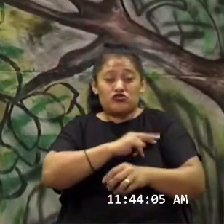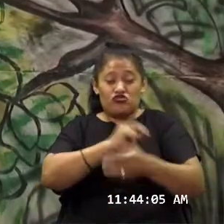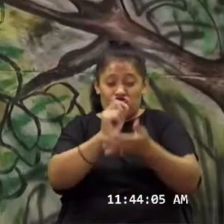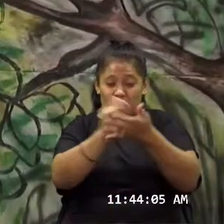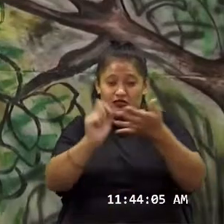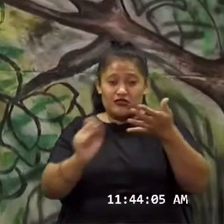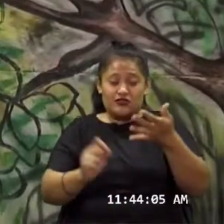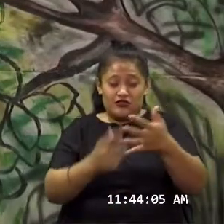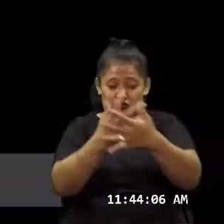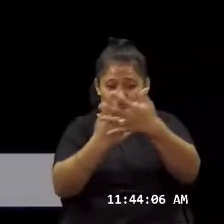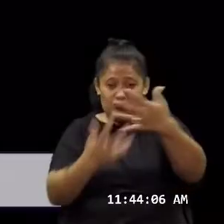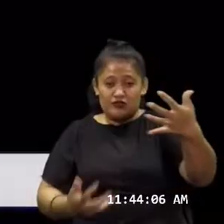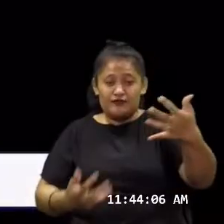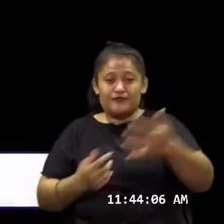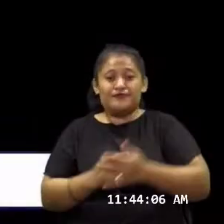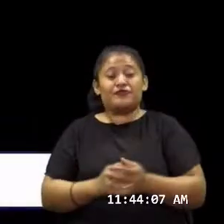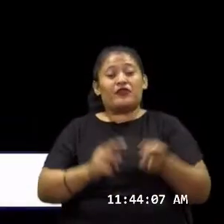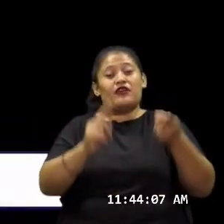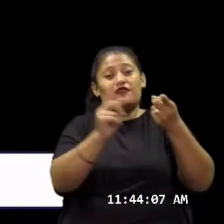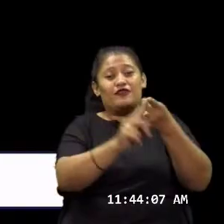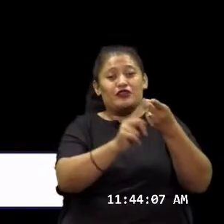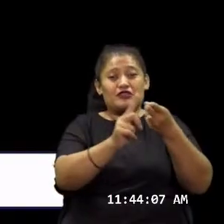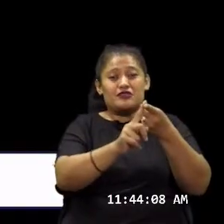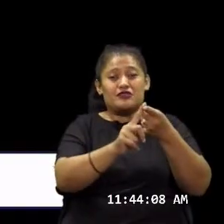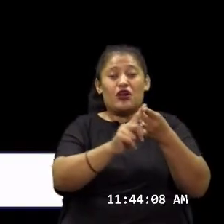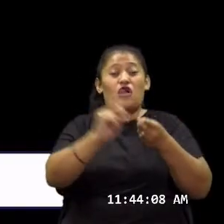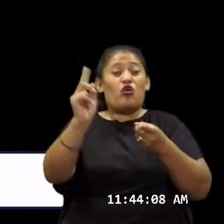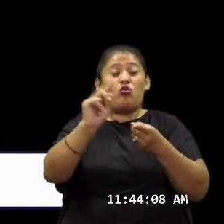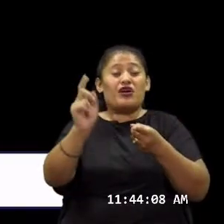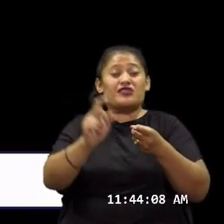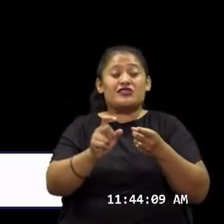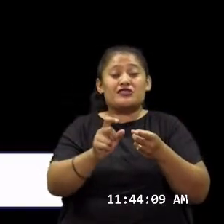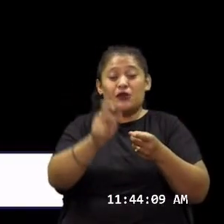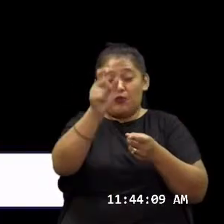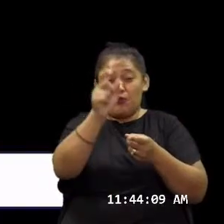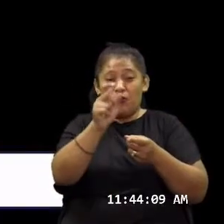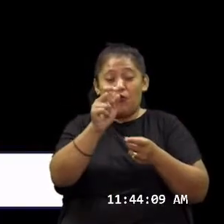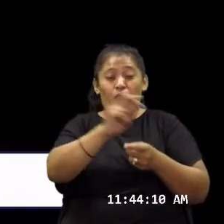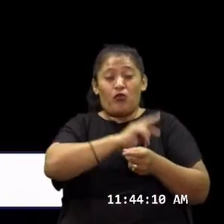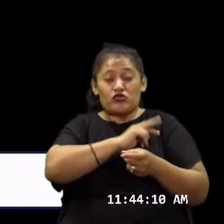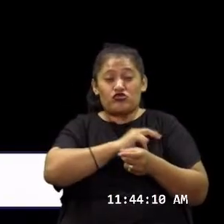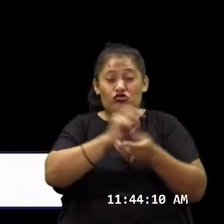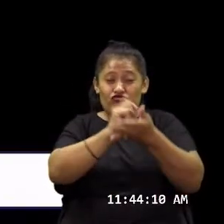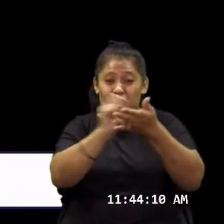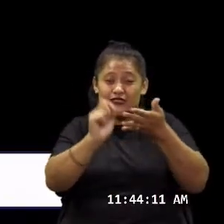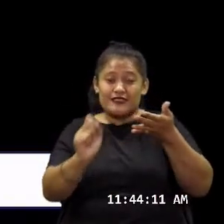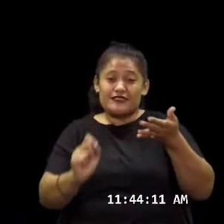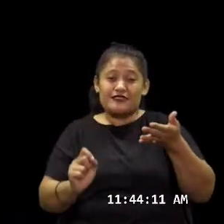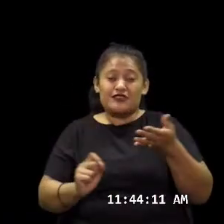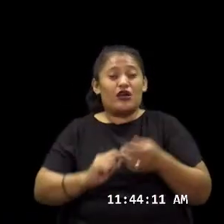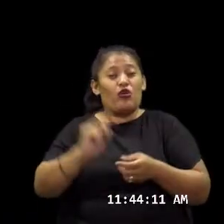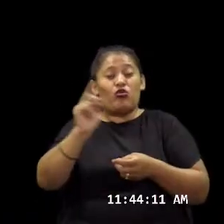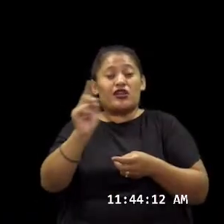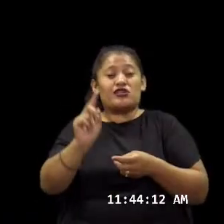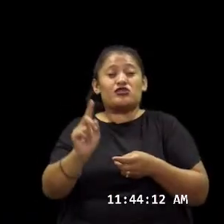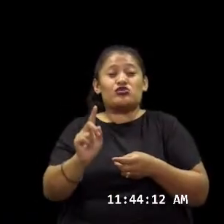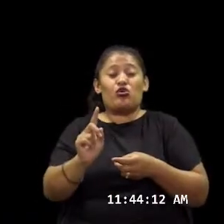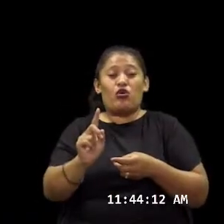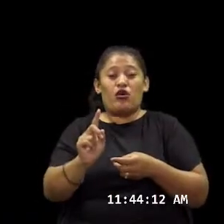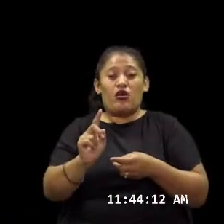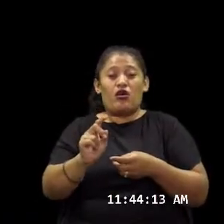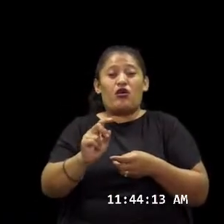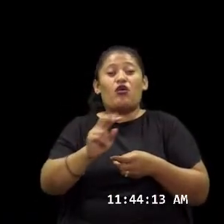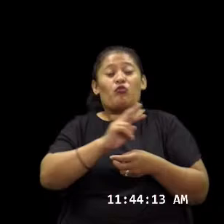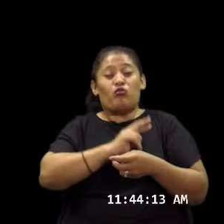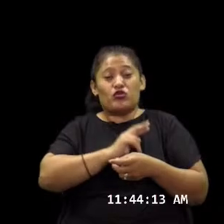writing introduction. First of all, what is a personal writing? What is a personal